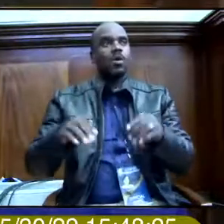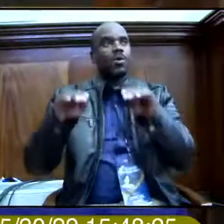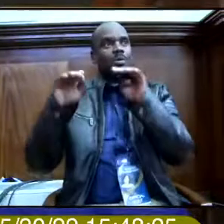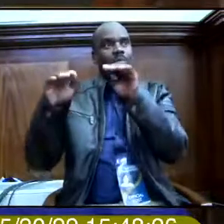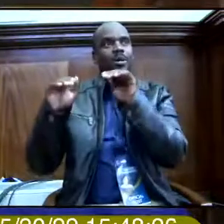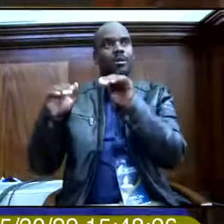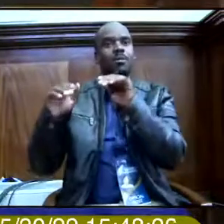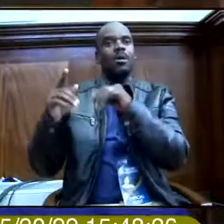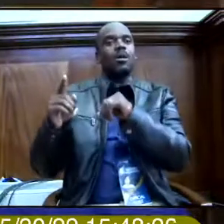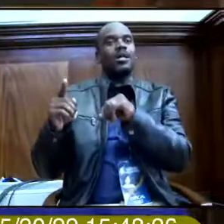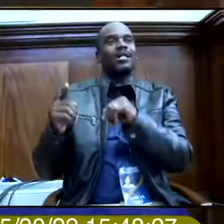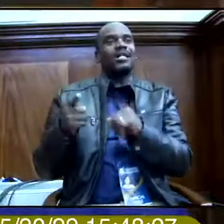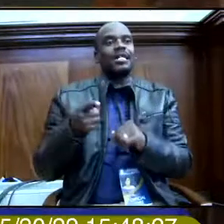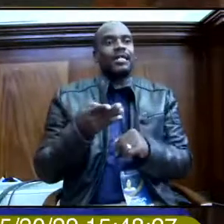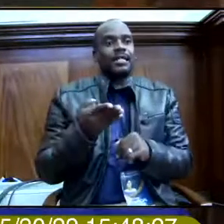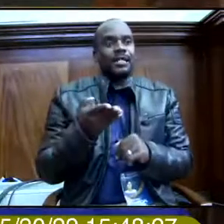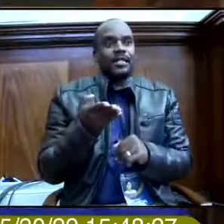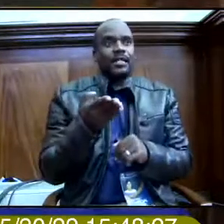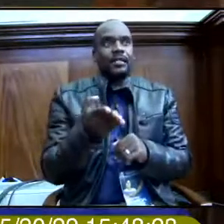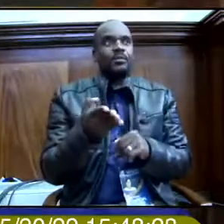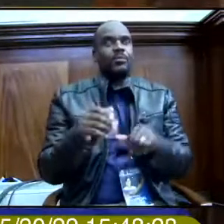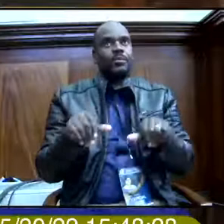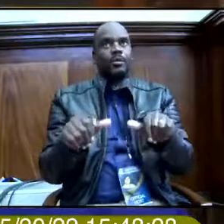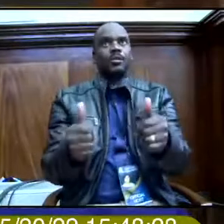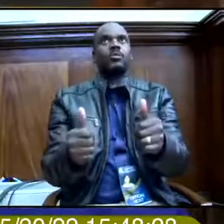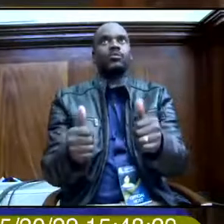that in closing speaker